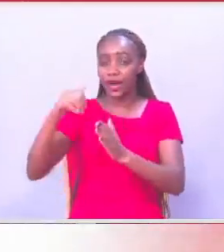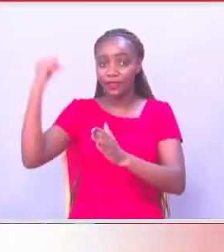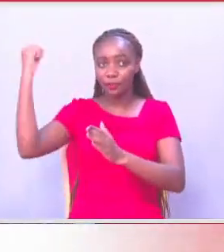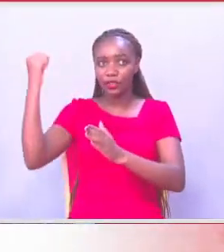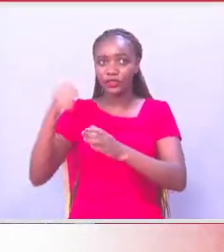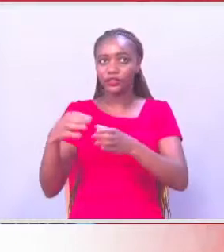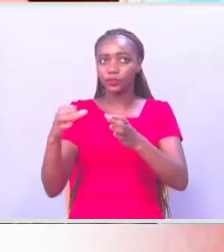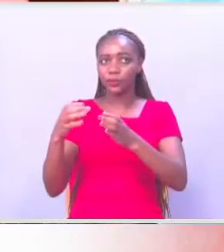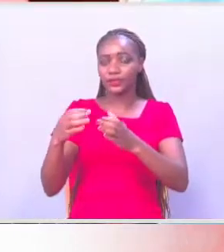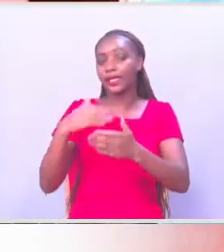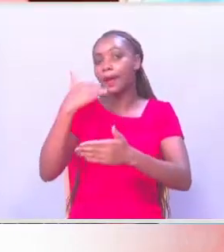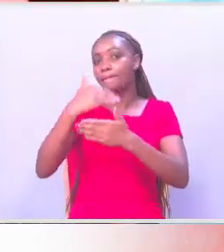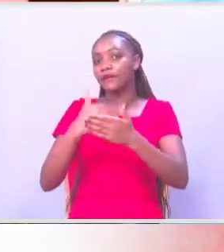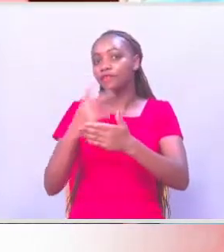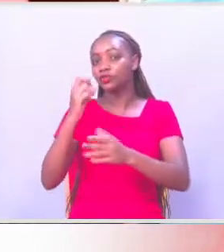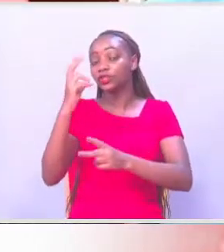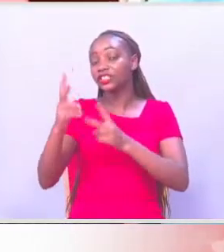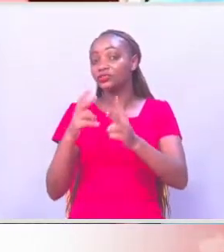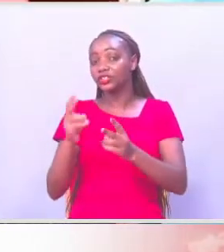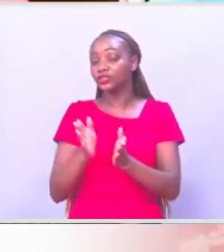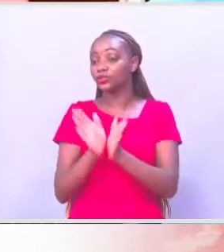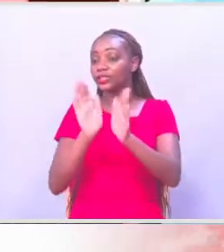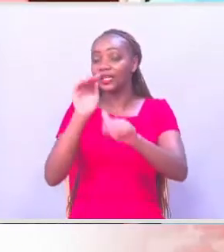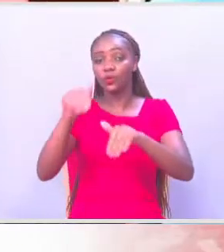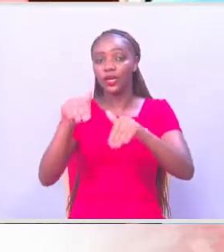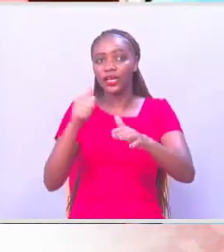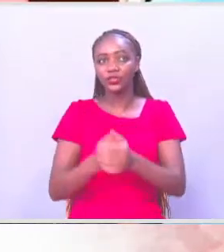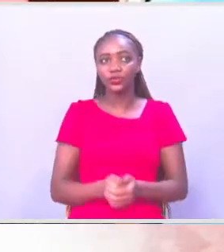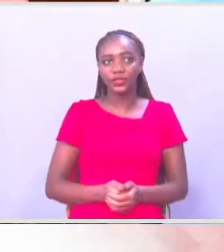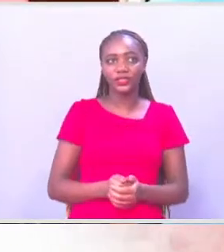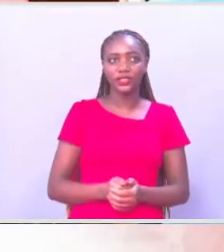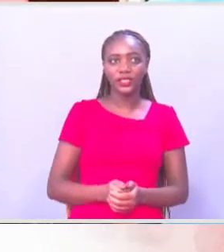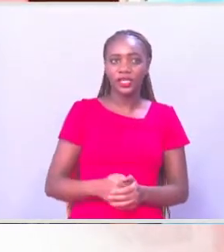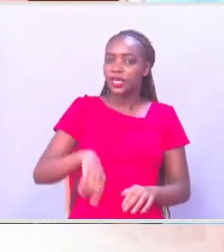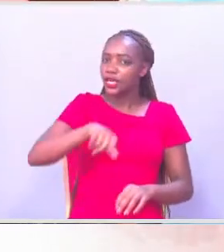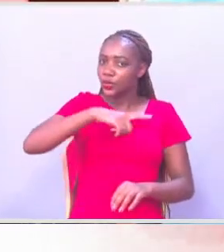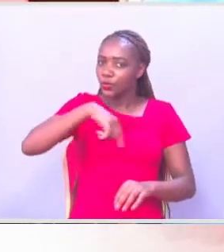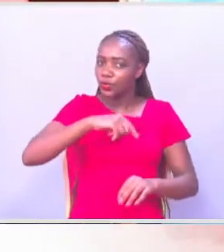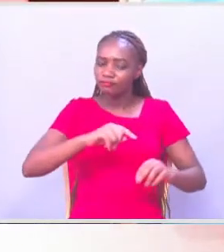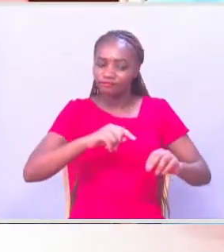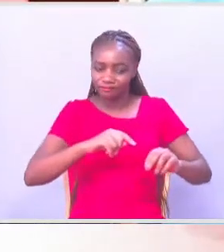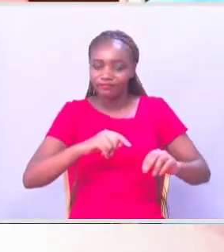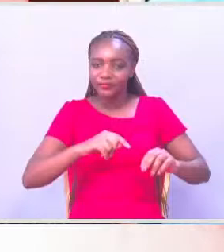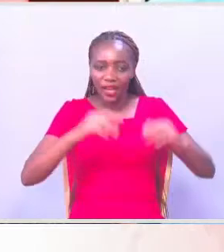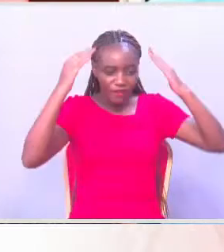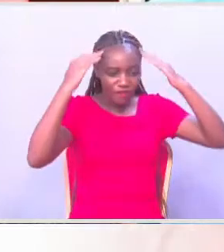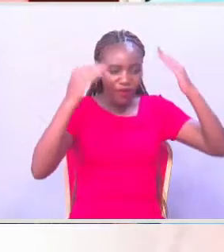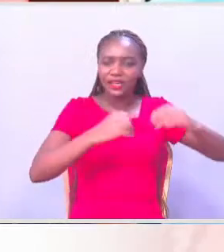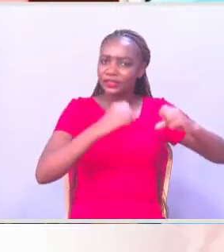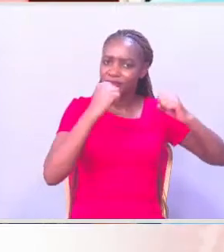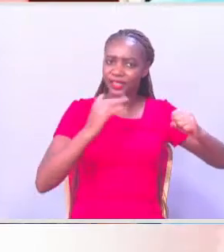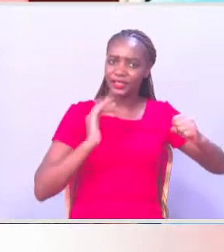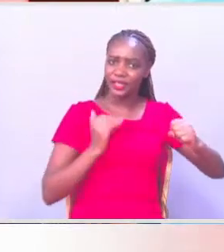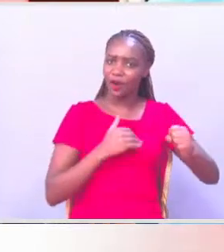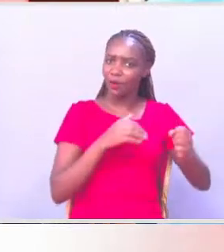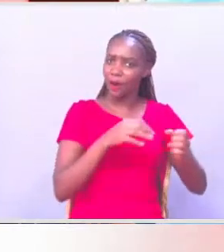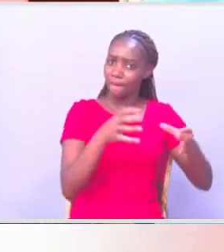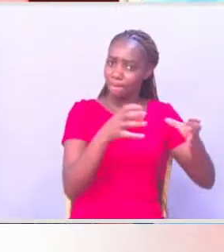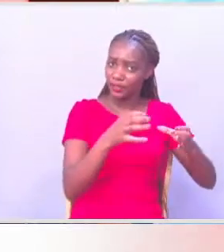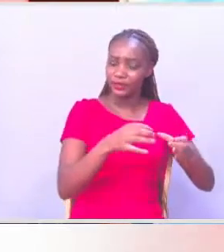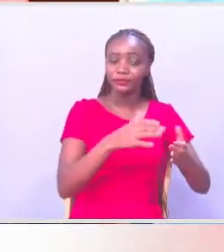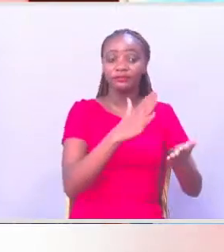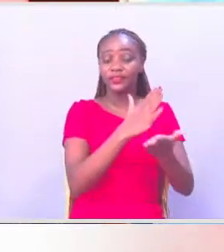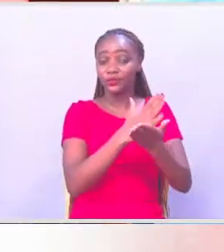2022 general election. We are not just looking for strengthening our party. We are also looking